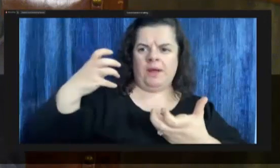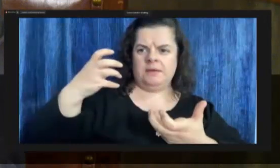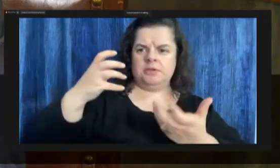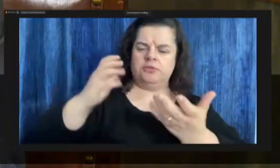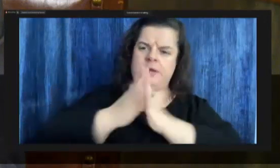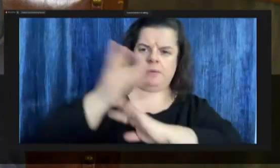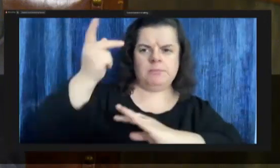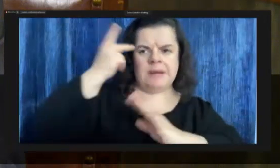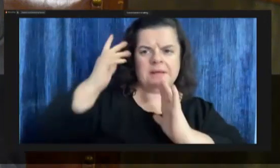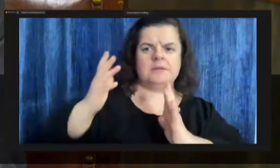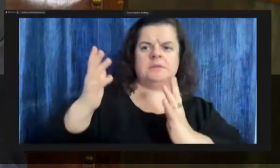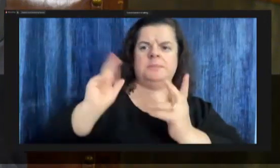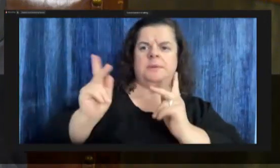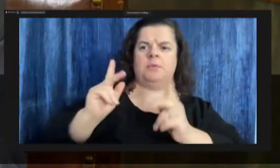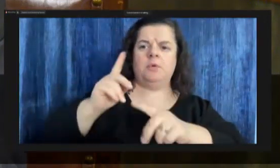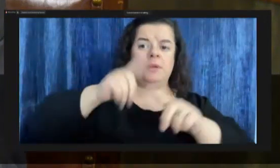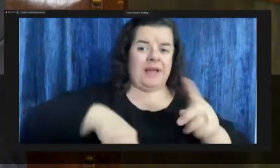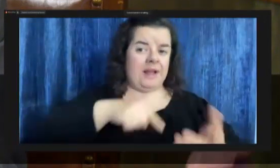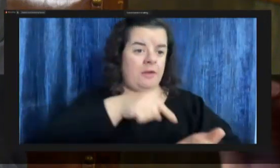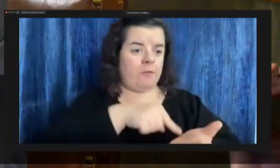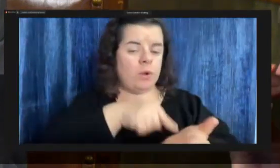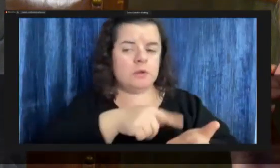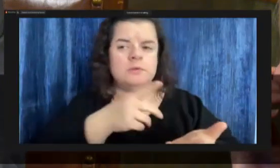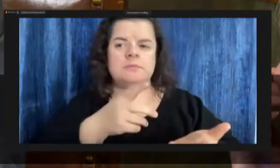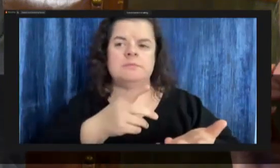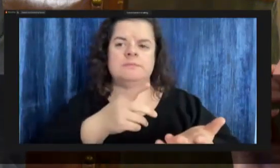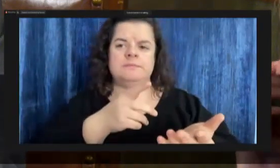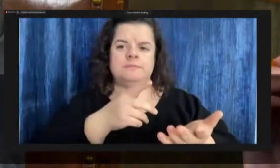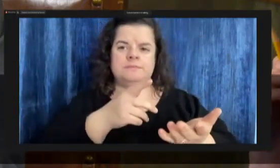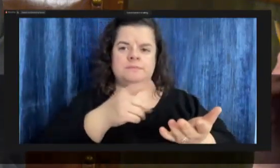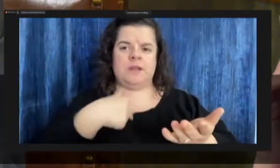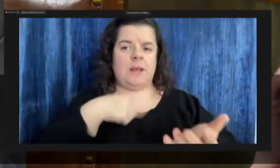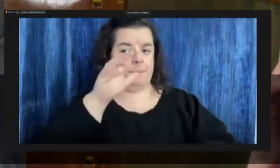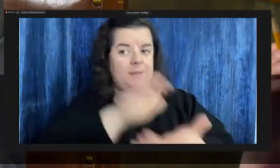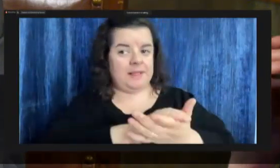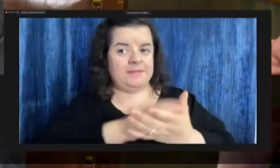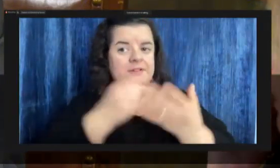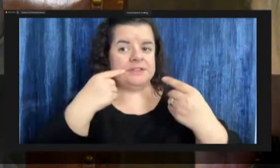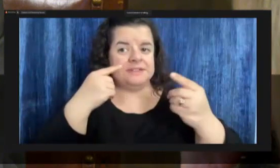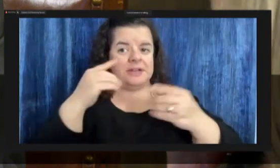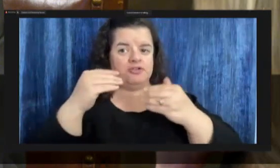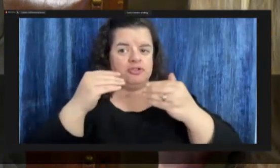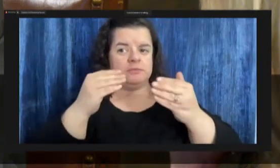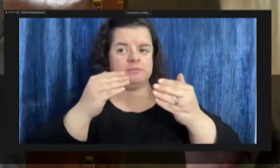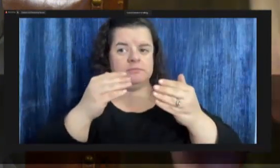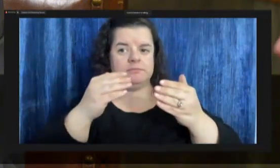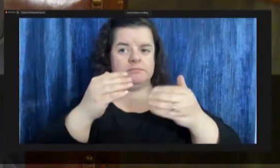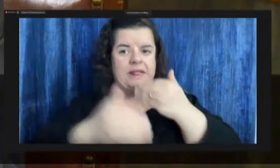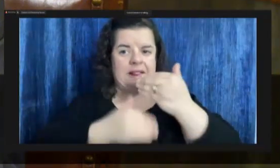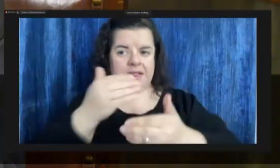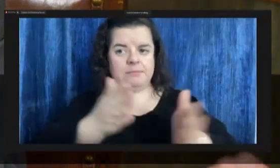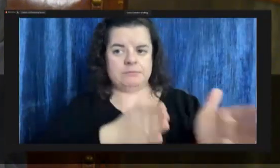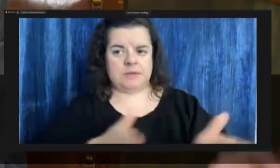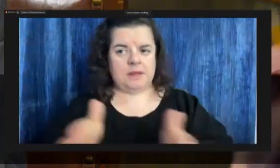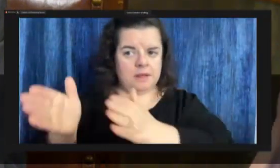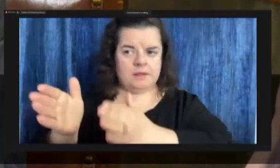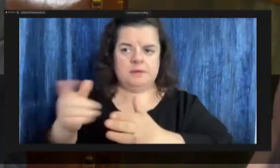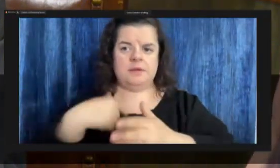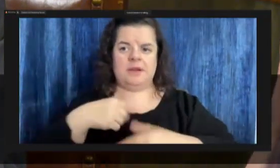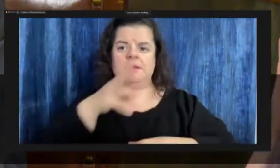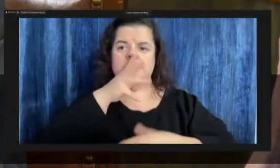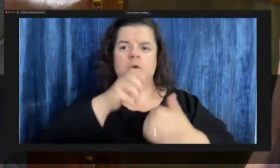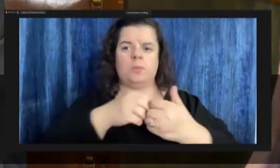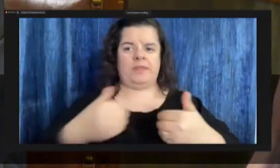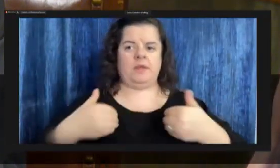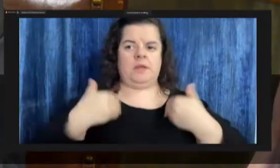really can't afford. I mean, I'm a believer in succession planning, and right, and I have spoken with young